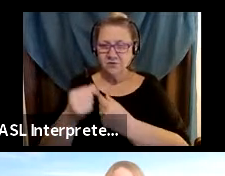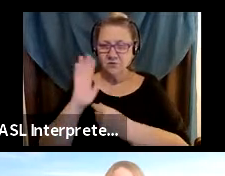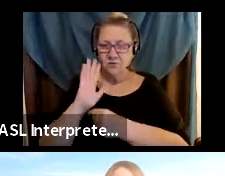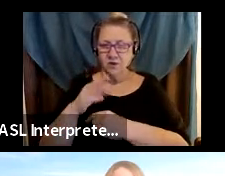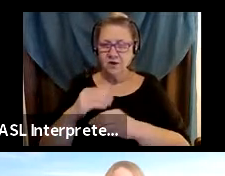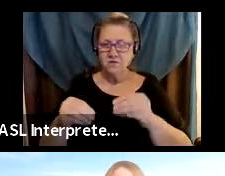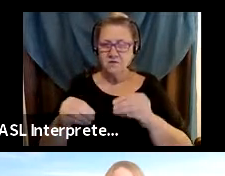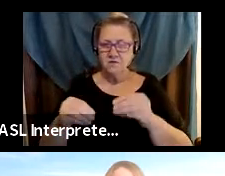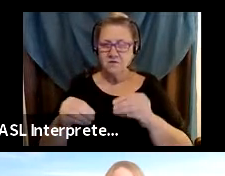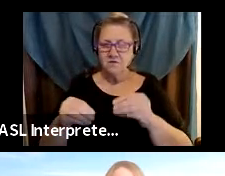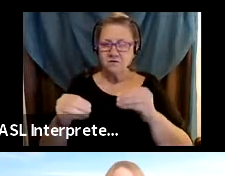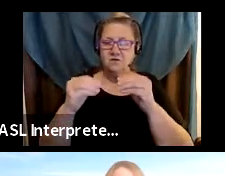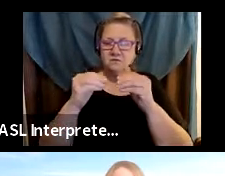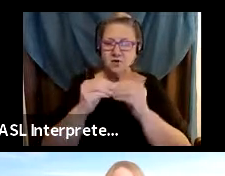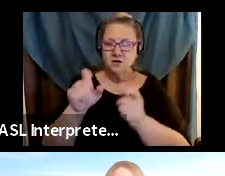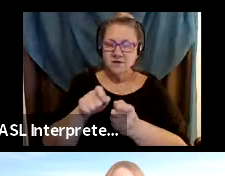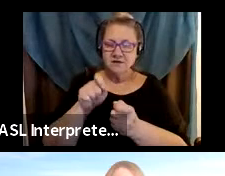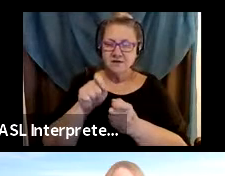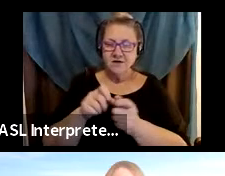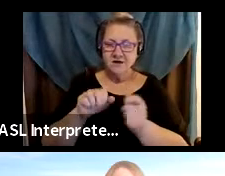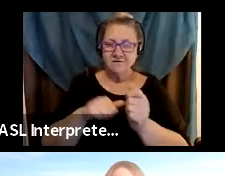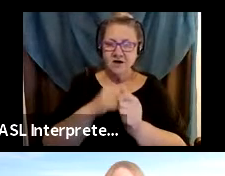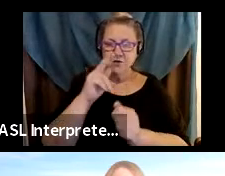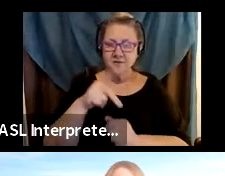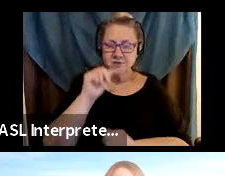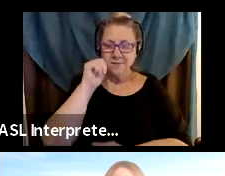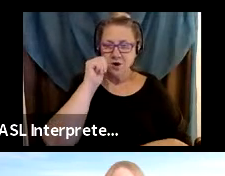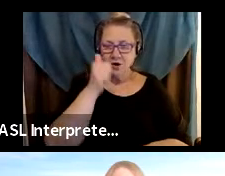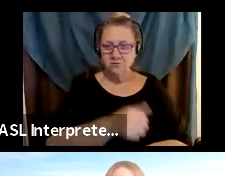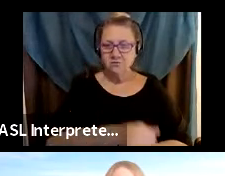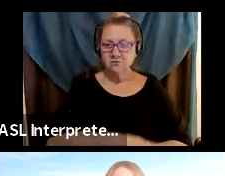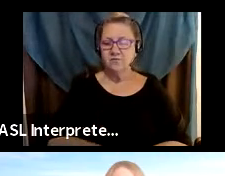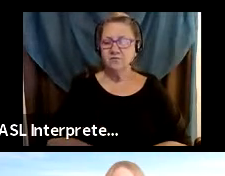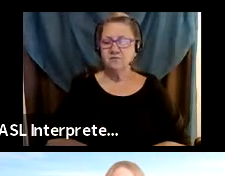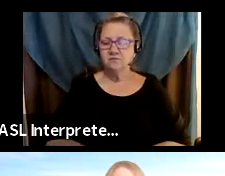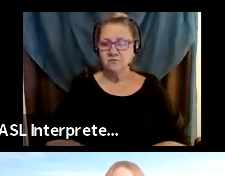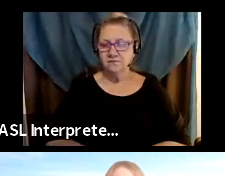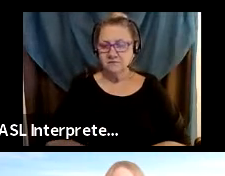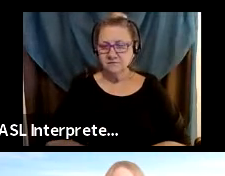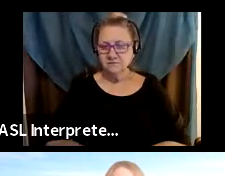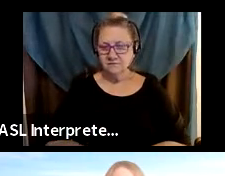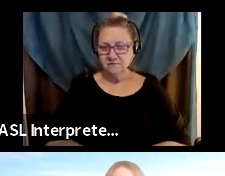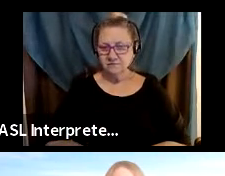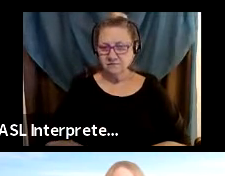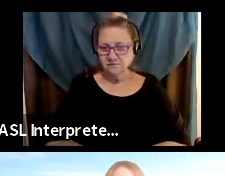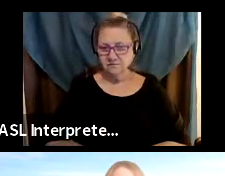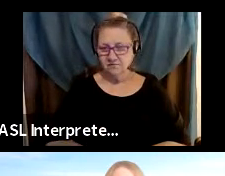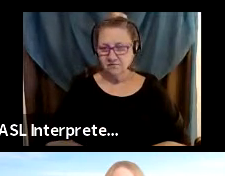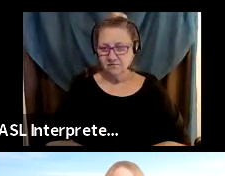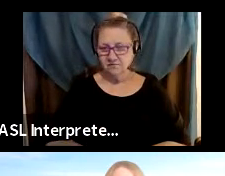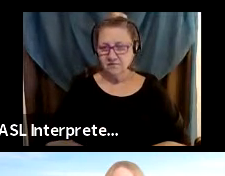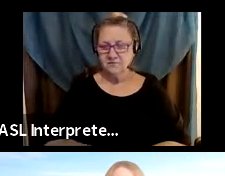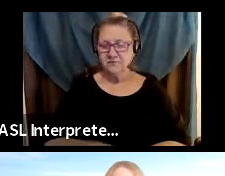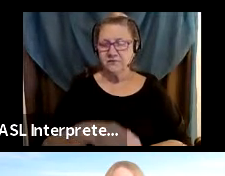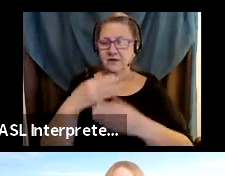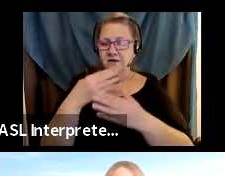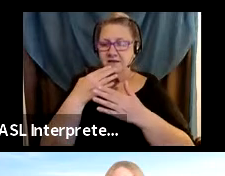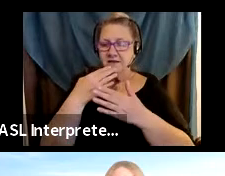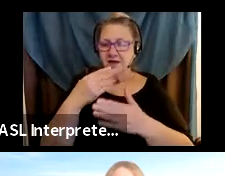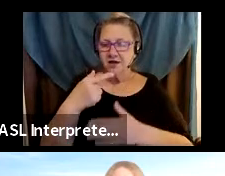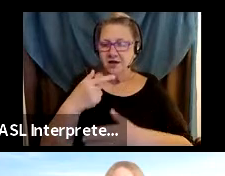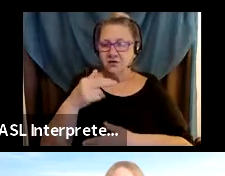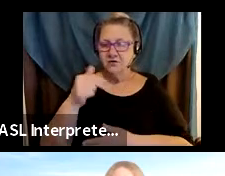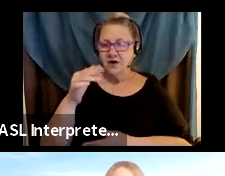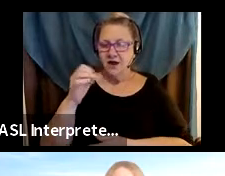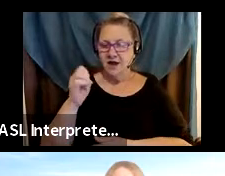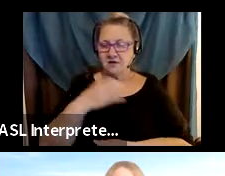California specific follow-up tomorrow. But really grateful again to Grace for her willingness to